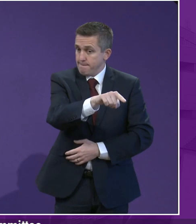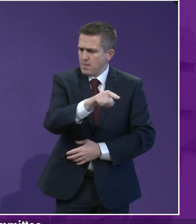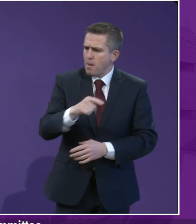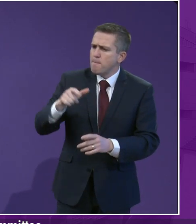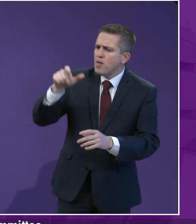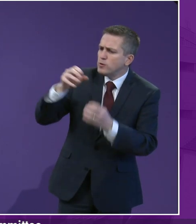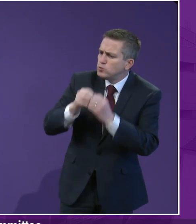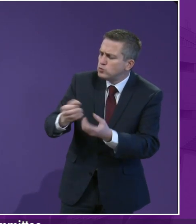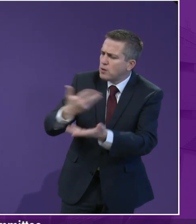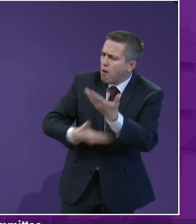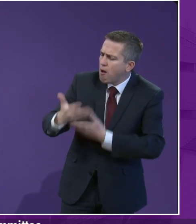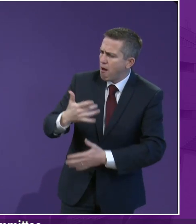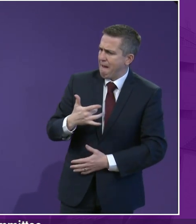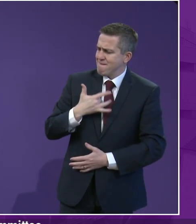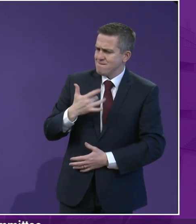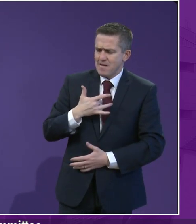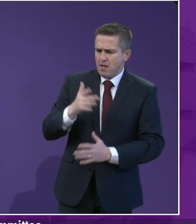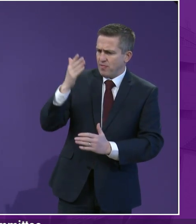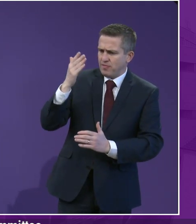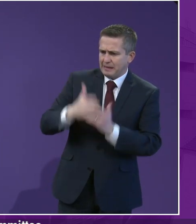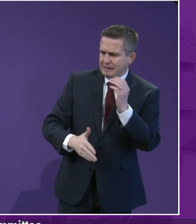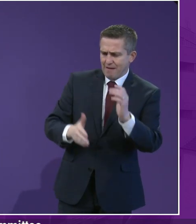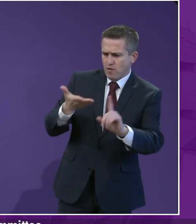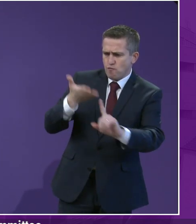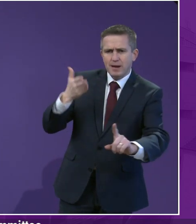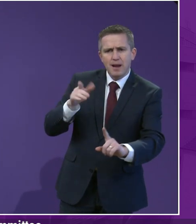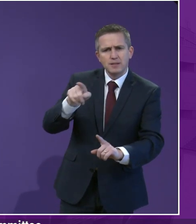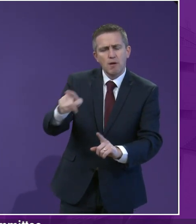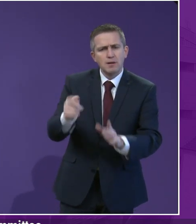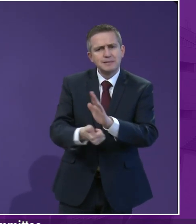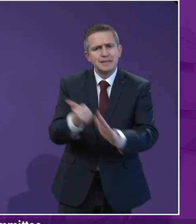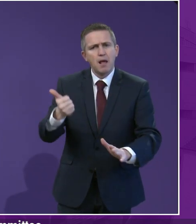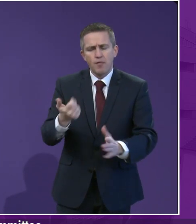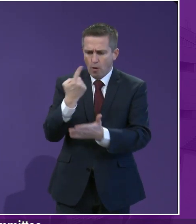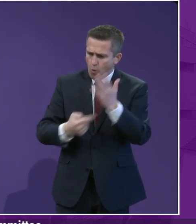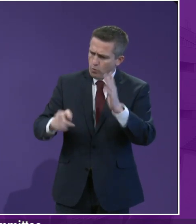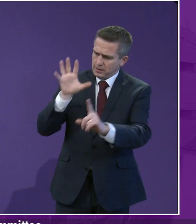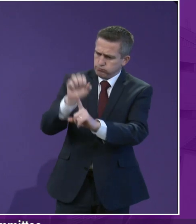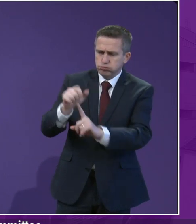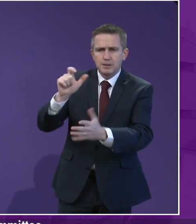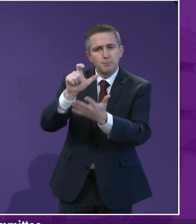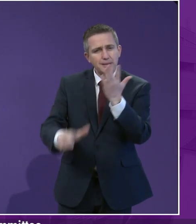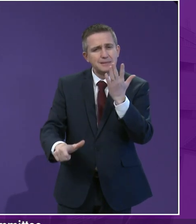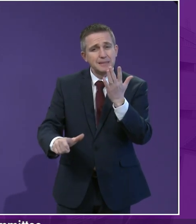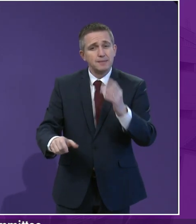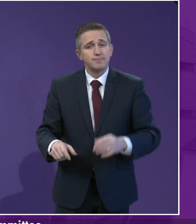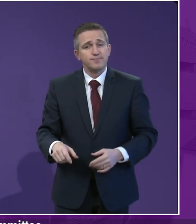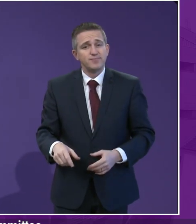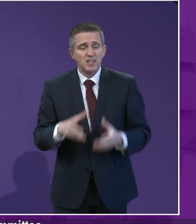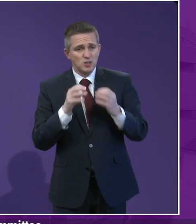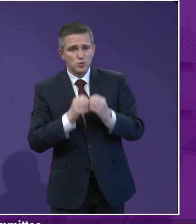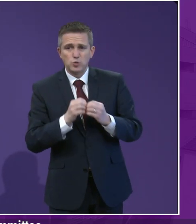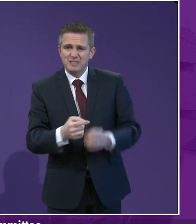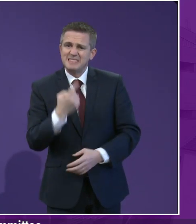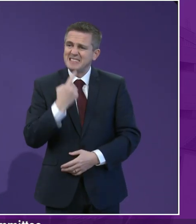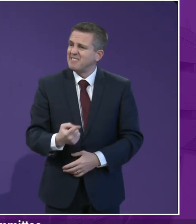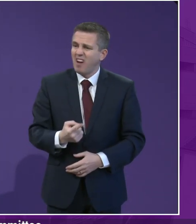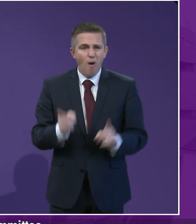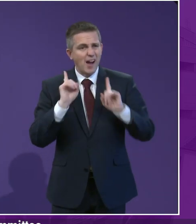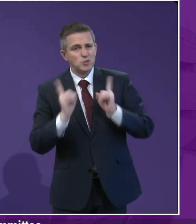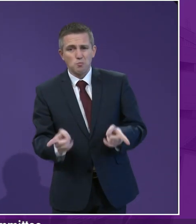the disability and not the person. Now, I might be doing that person, whose identity I don't know anyway, a disfavour,